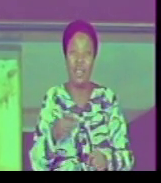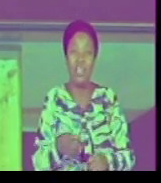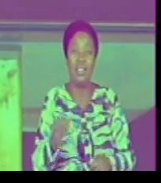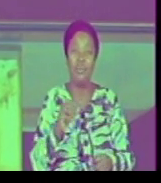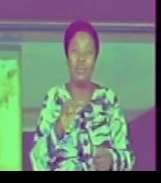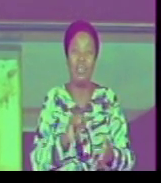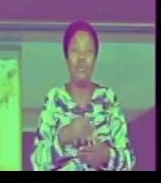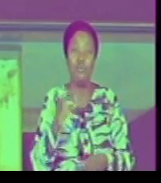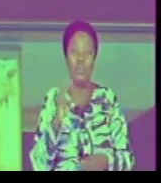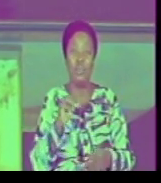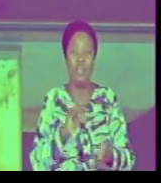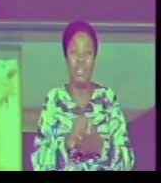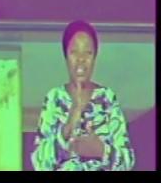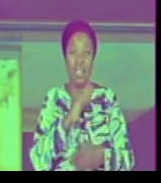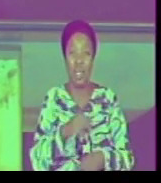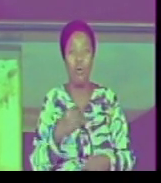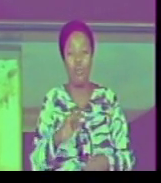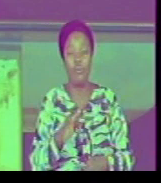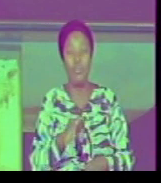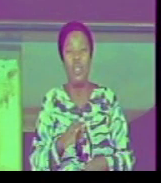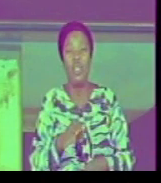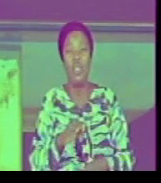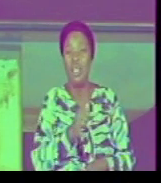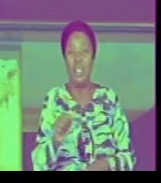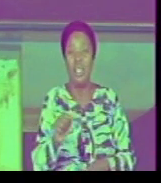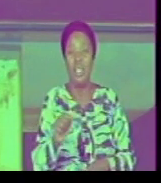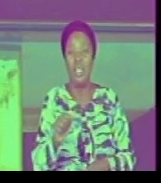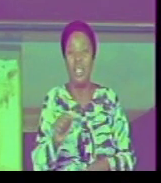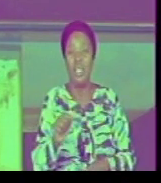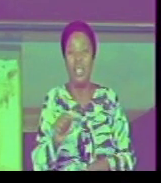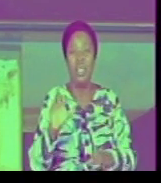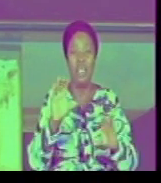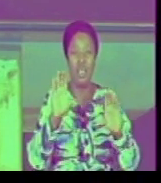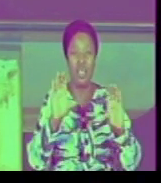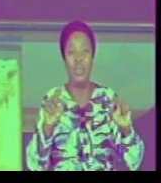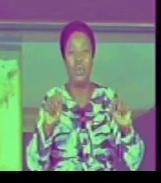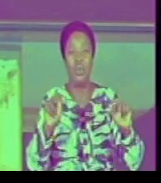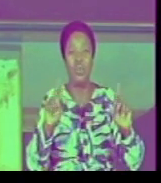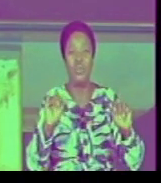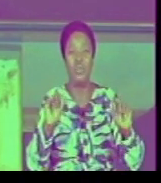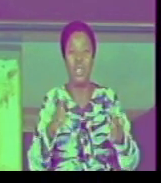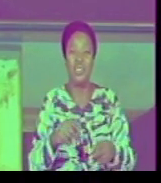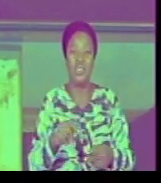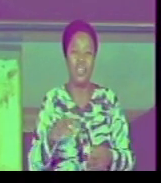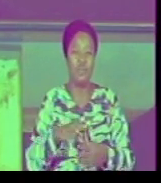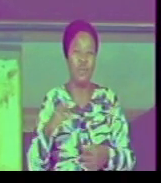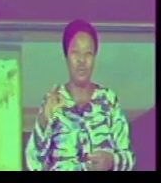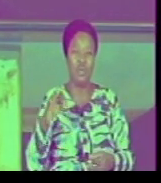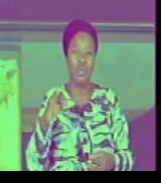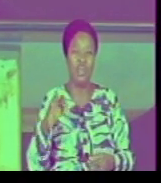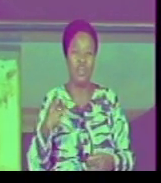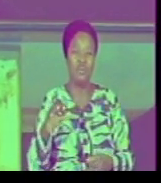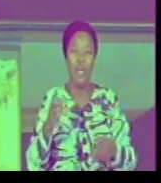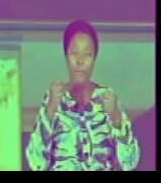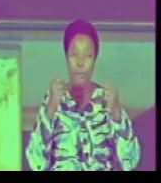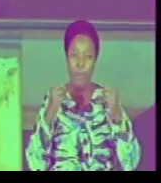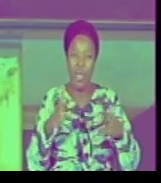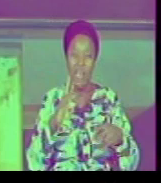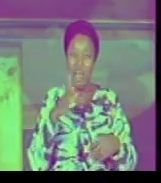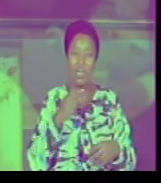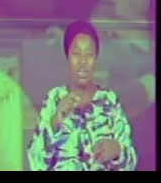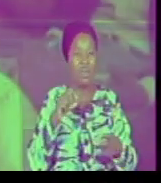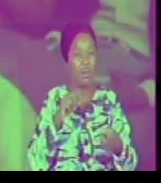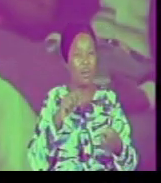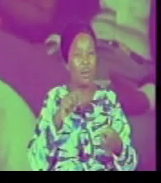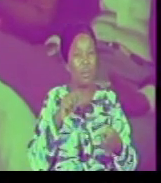spirit. Verse 19, many are the afflictions of the righteous, but, tell